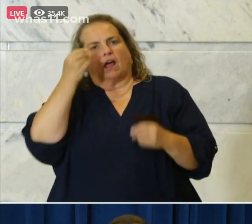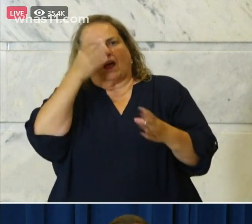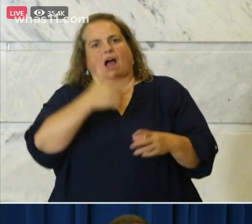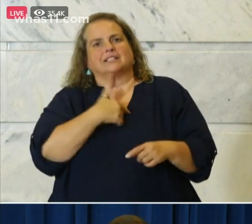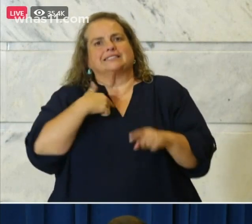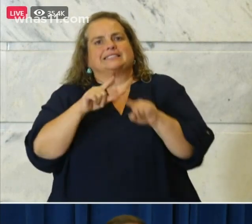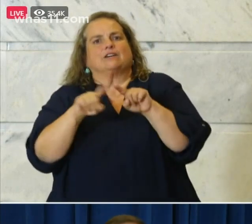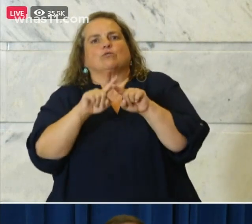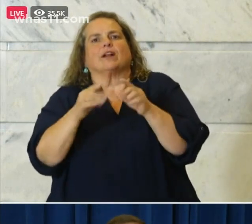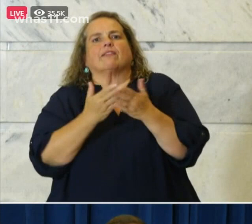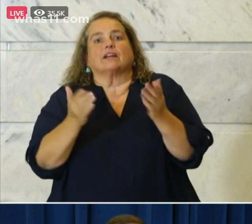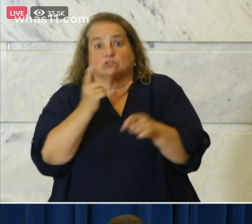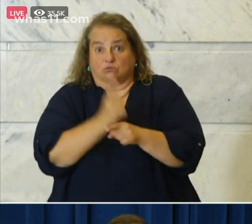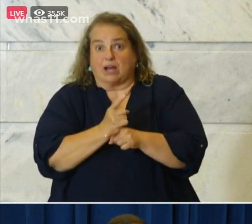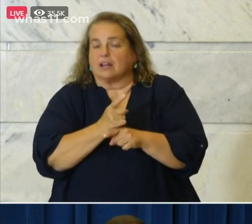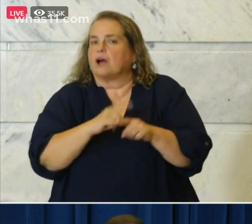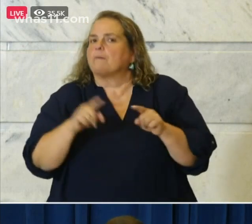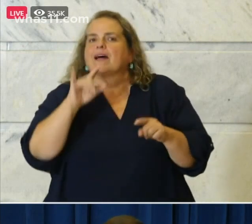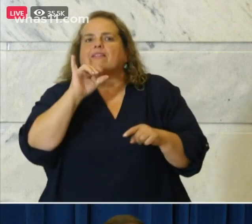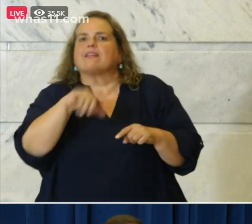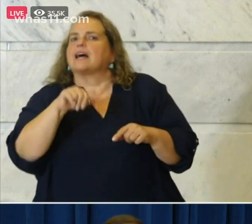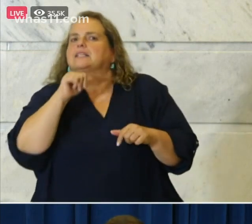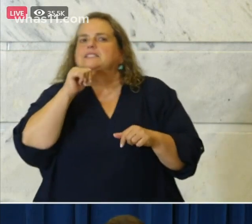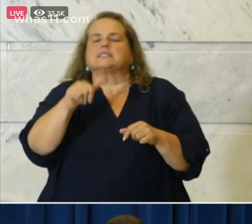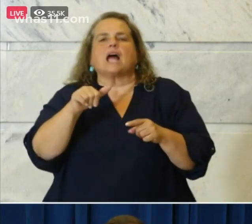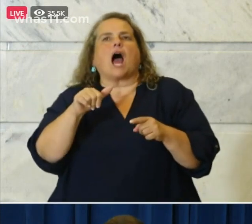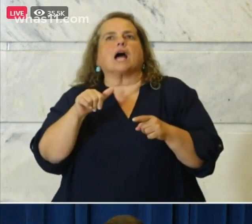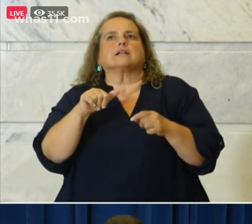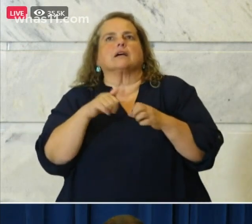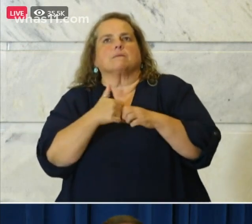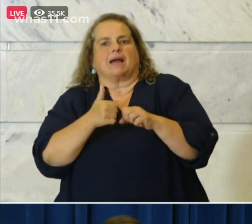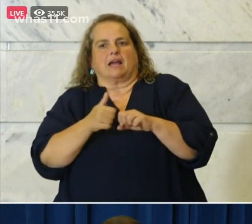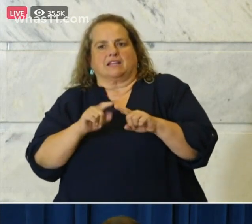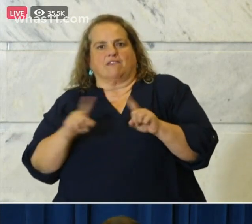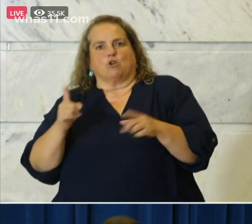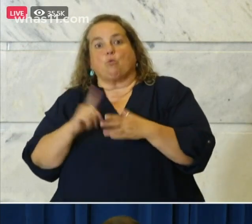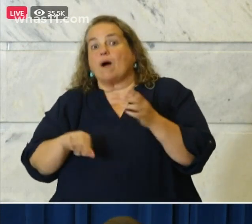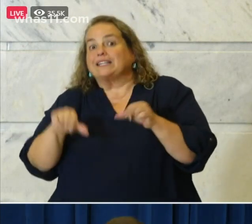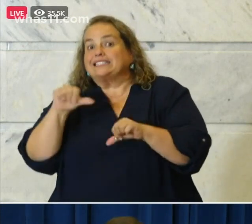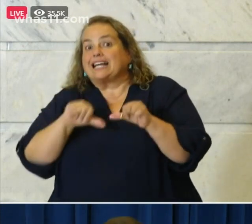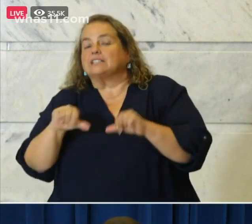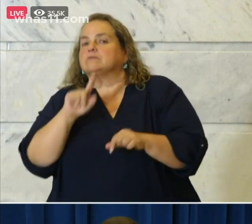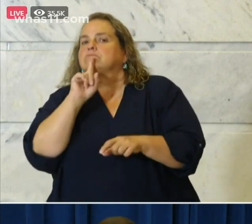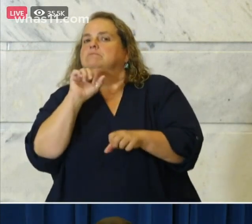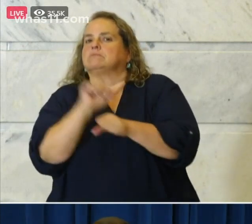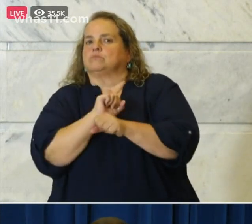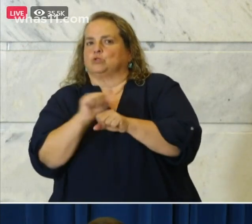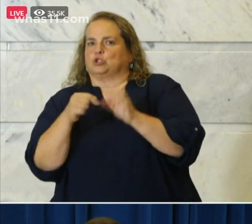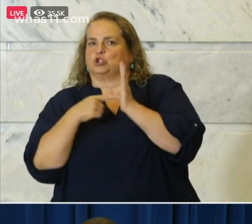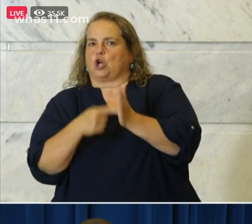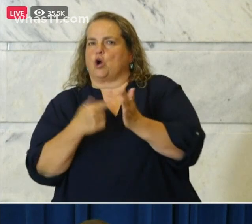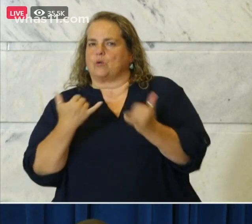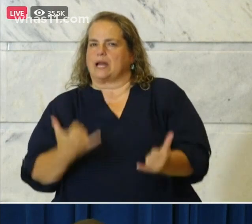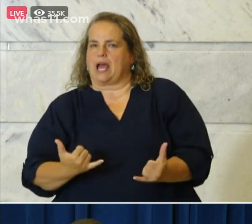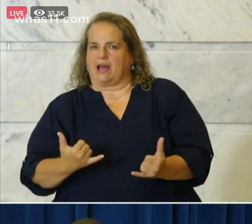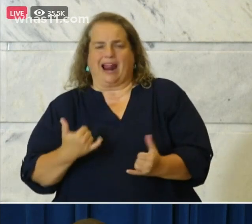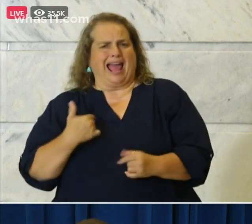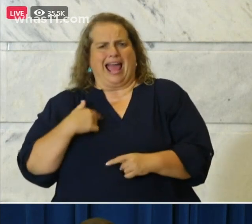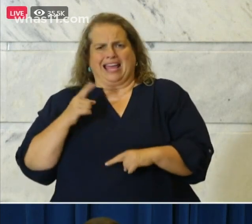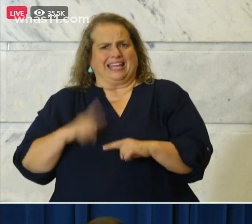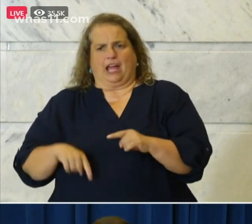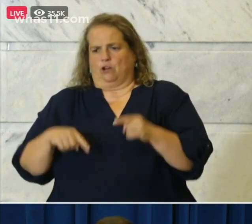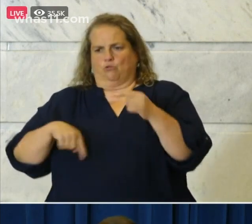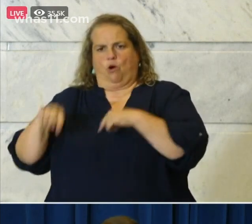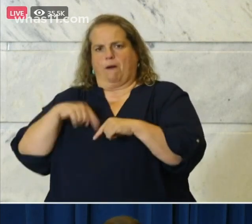right? But that doesn't get in the way of what the science absolutely shows now. I don't get to go back and rewrite what they told us. All I get to